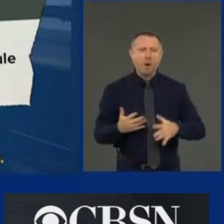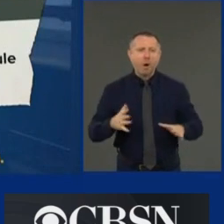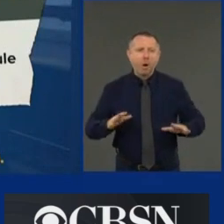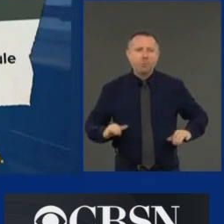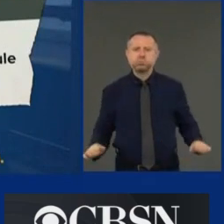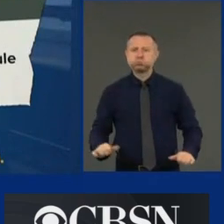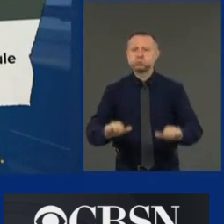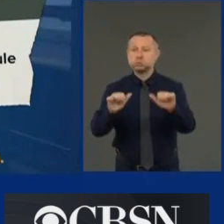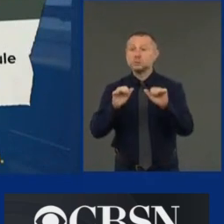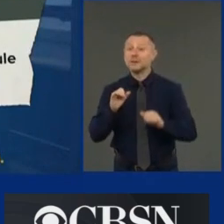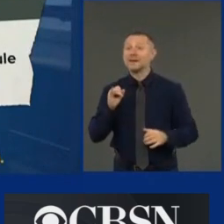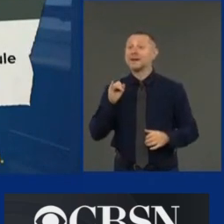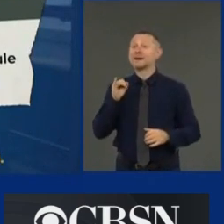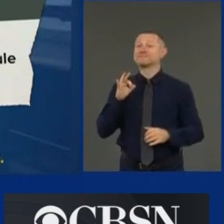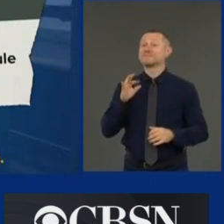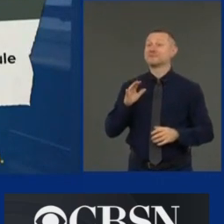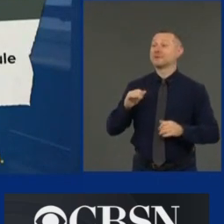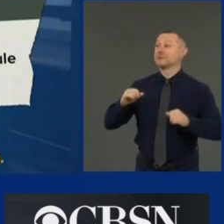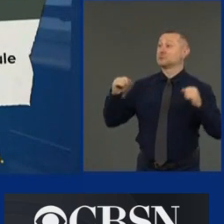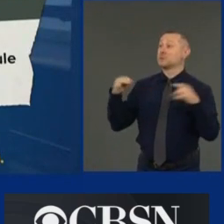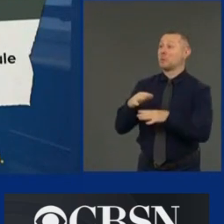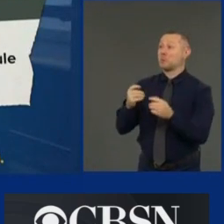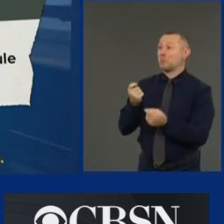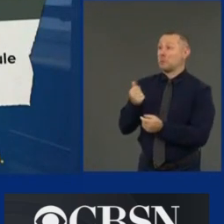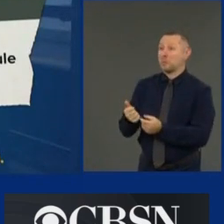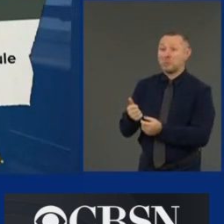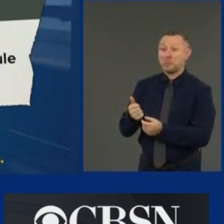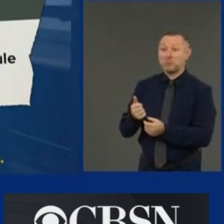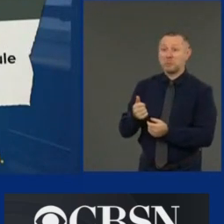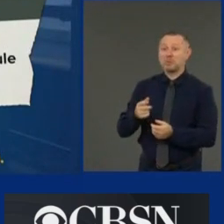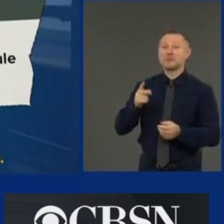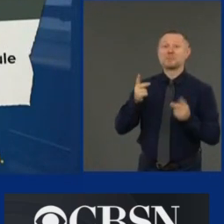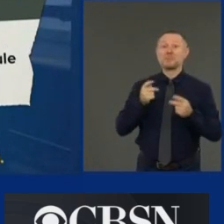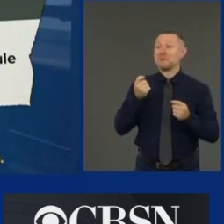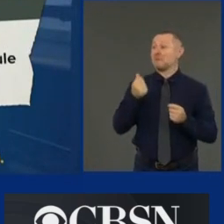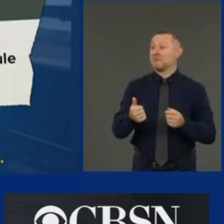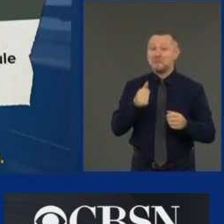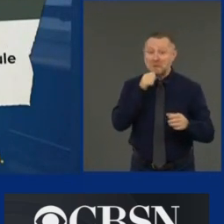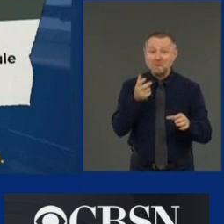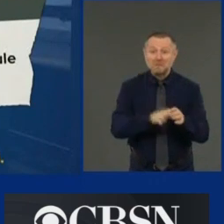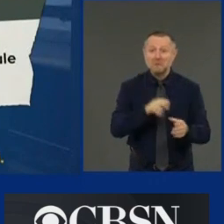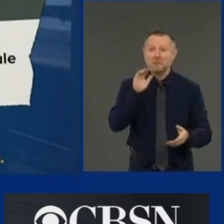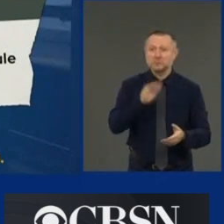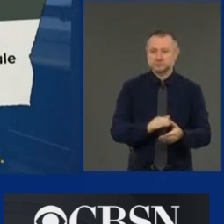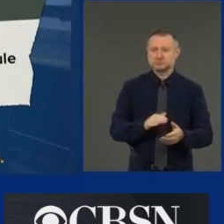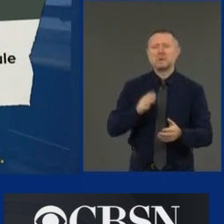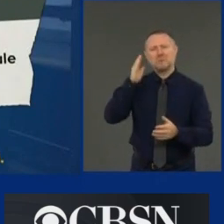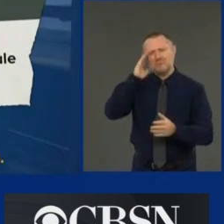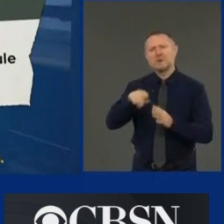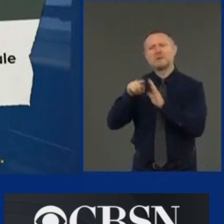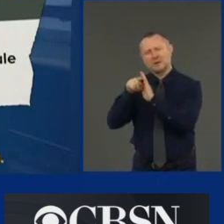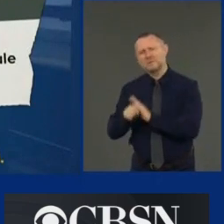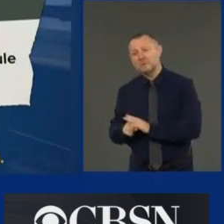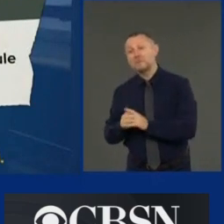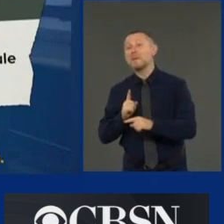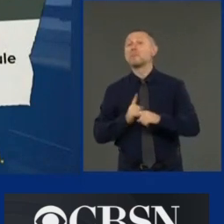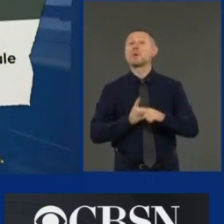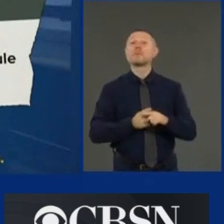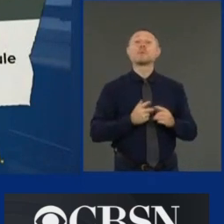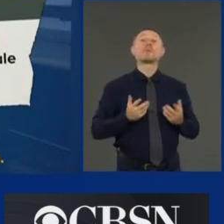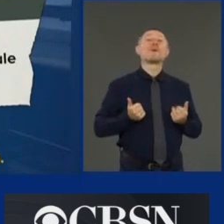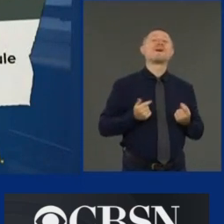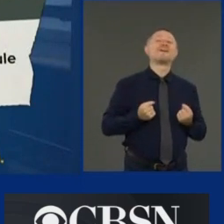traffic and lower ridership? A lot of negatives. What's the silver lining? Well, if there's